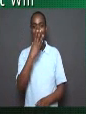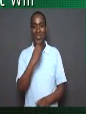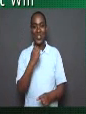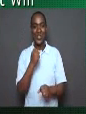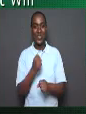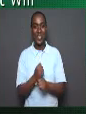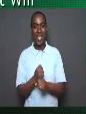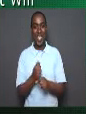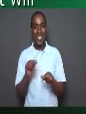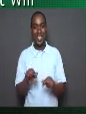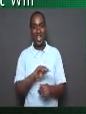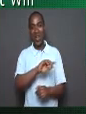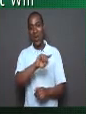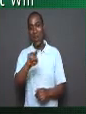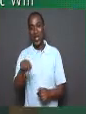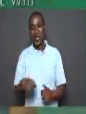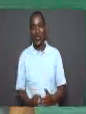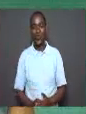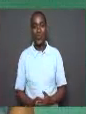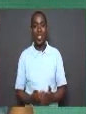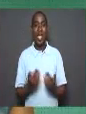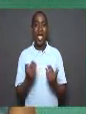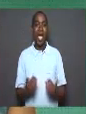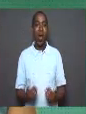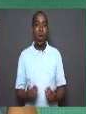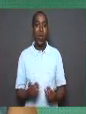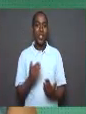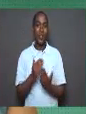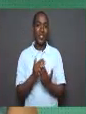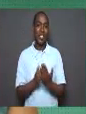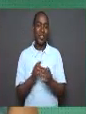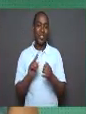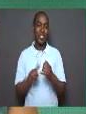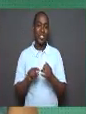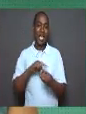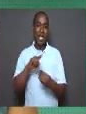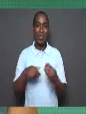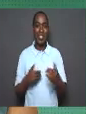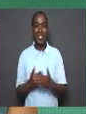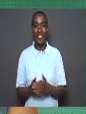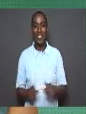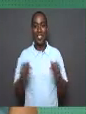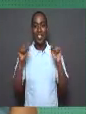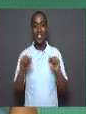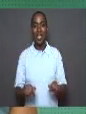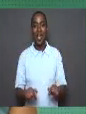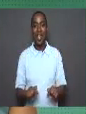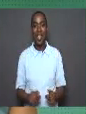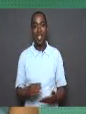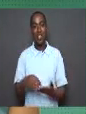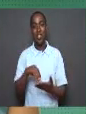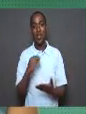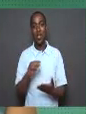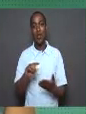Good work today, everyone. We have reached the end of our lesson.